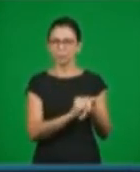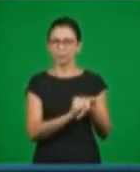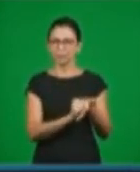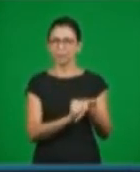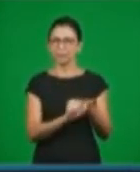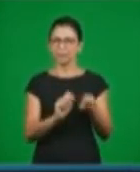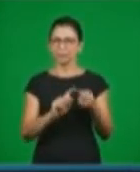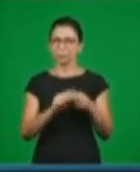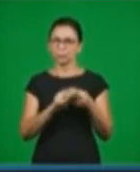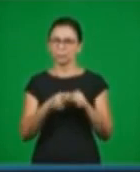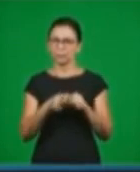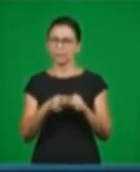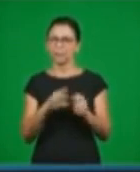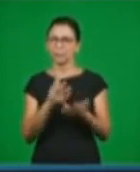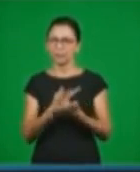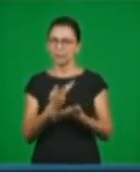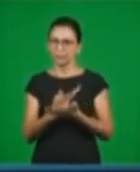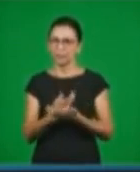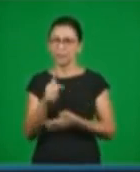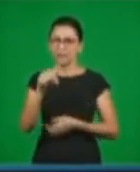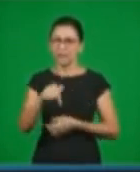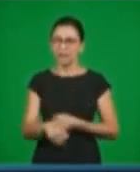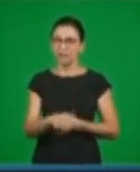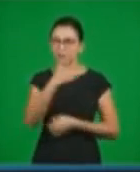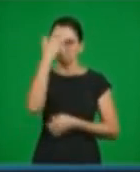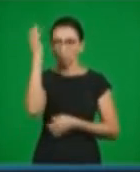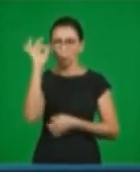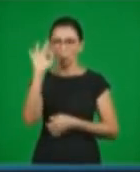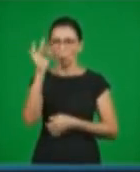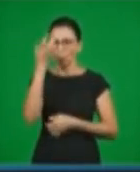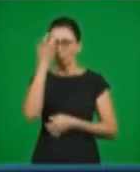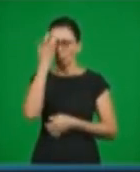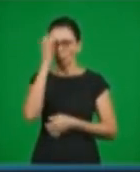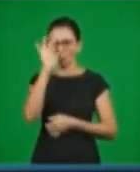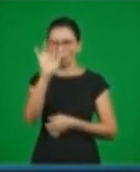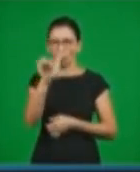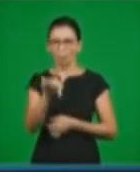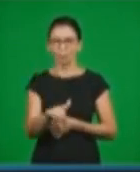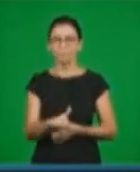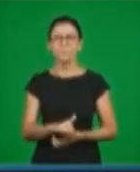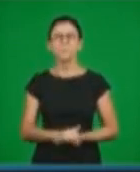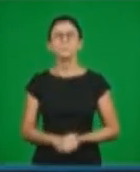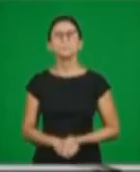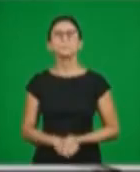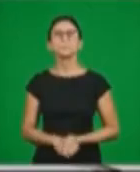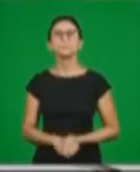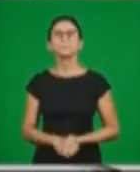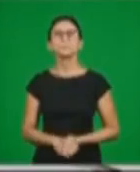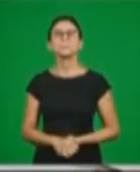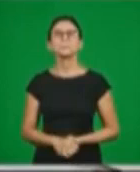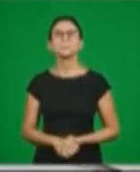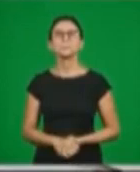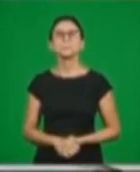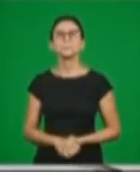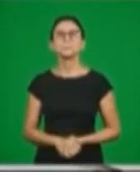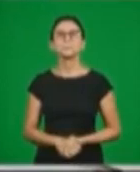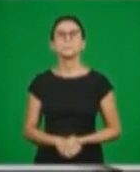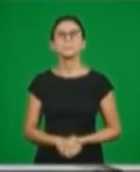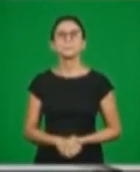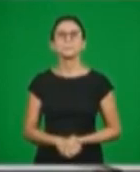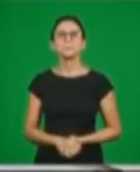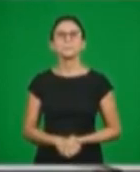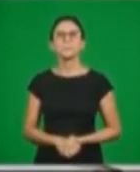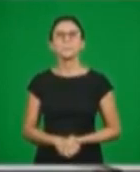Amen. Done. Alright, so here nobody knows. So if nobody knows, we're gonna give